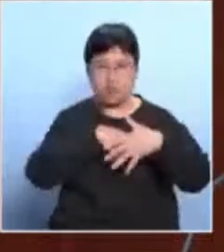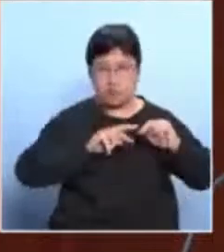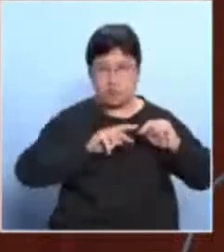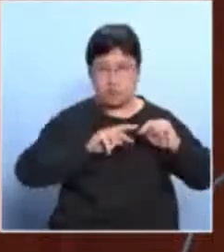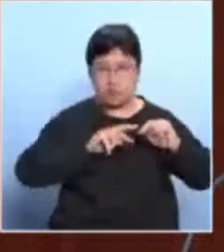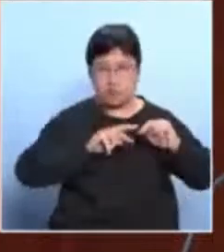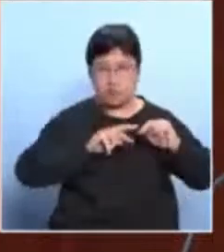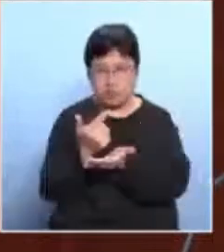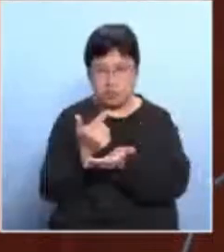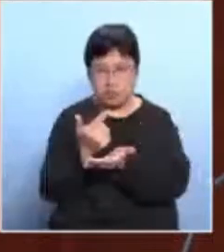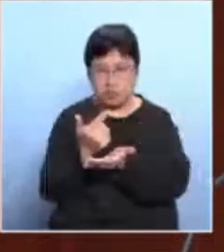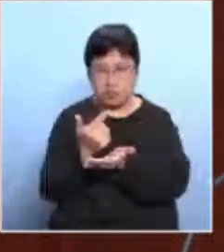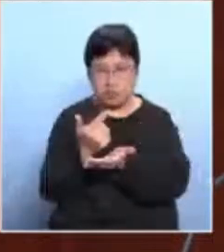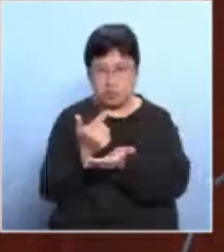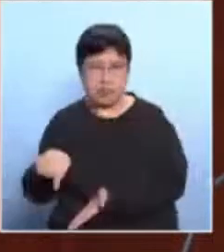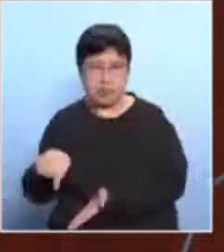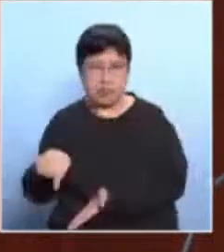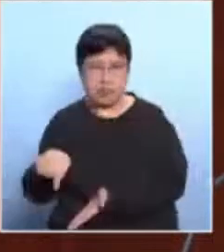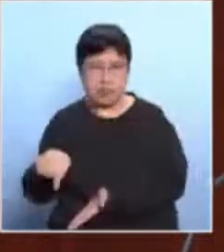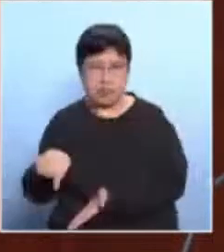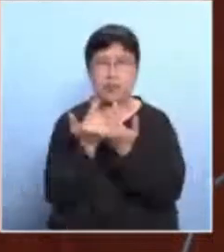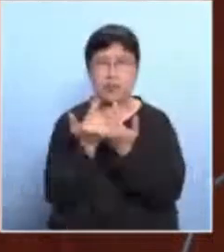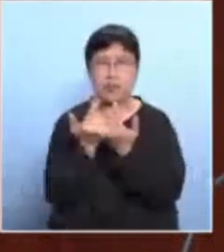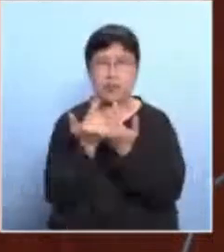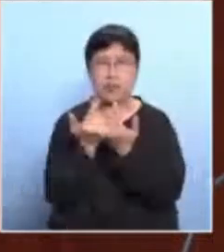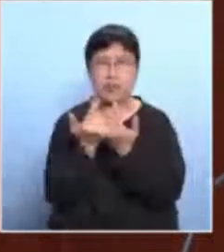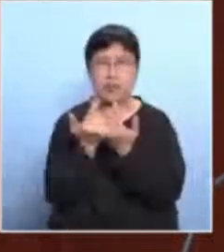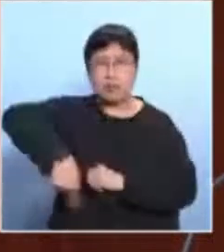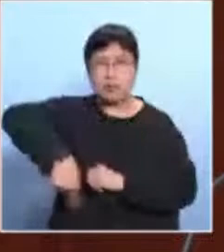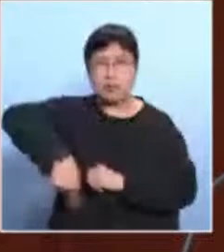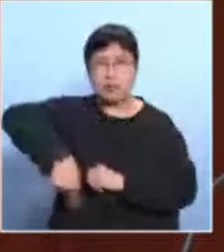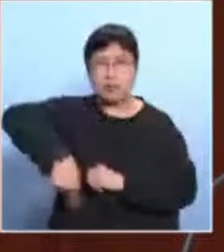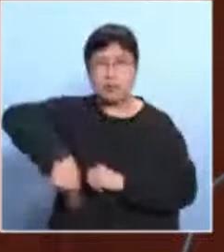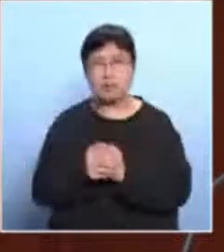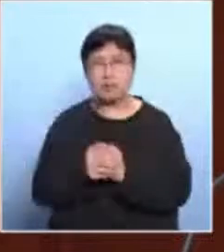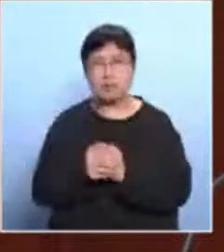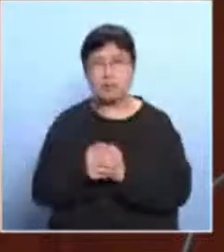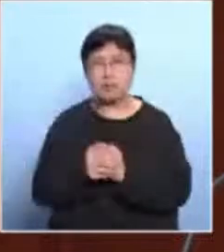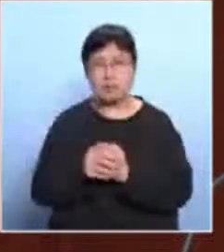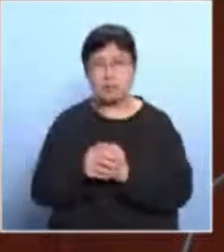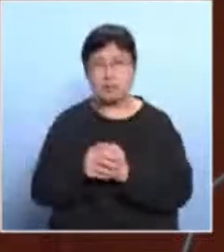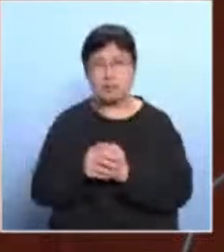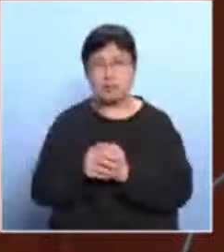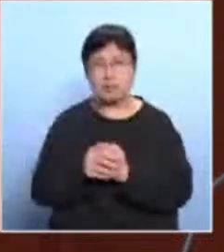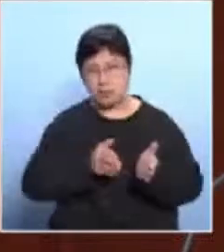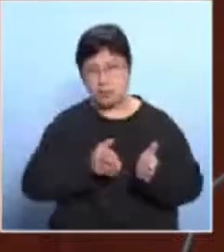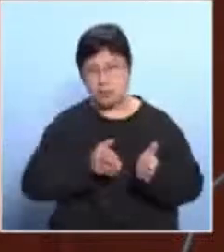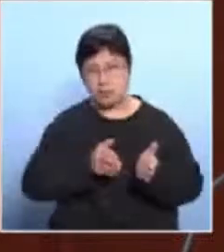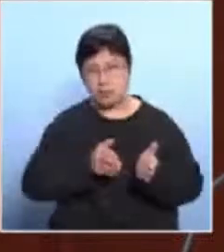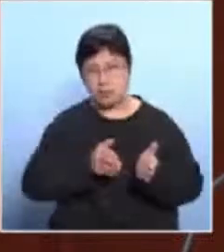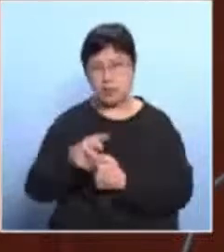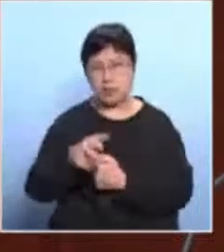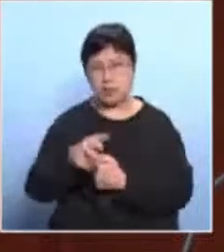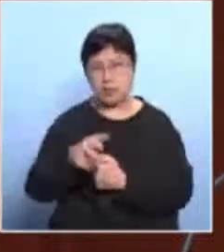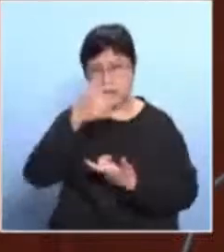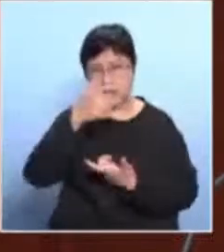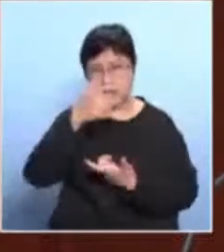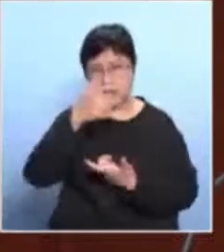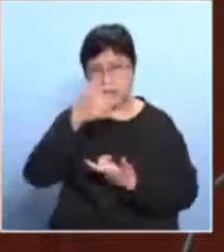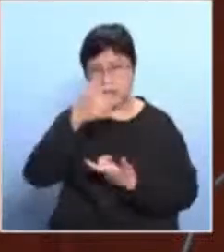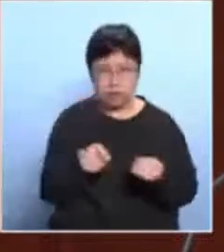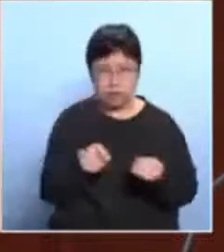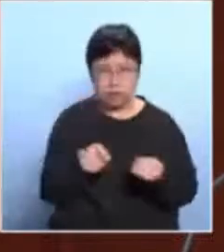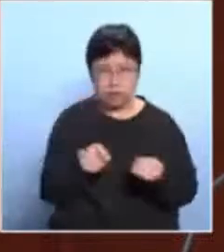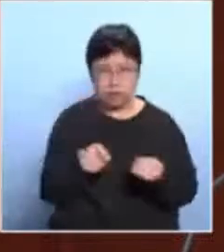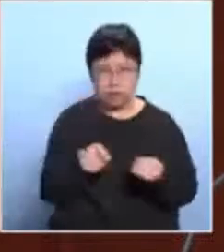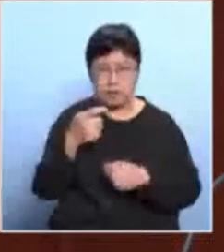country. Northern Metropolis Action Agenda. The government will shortly publish the action agenda for